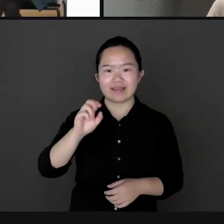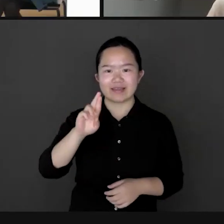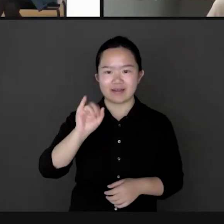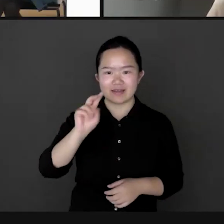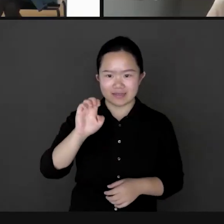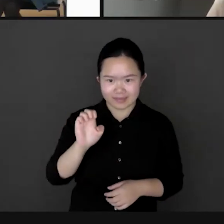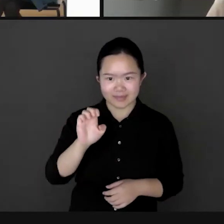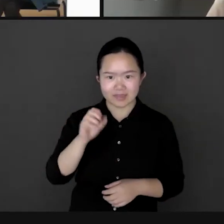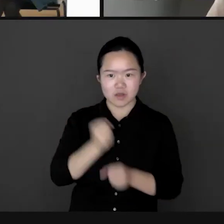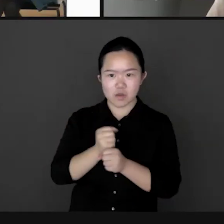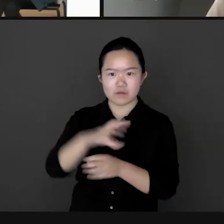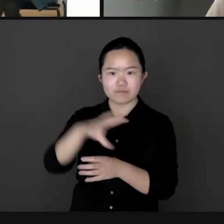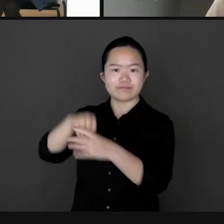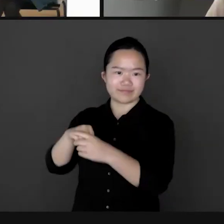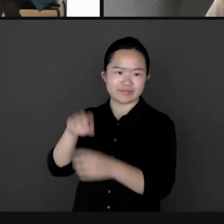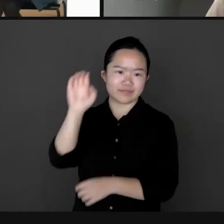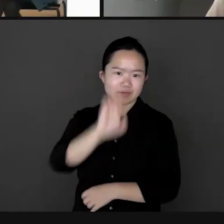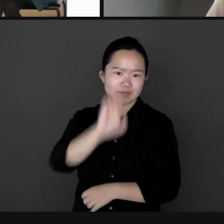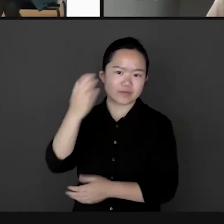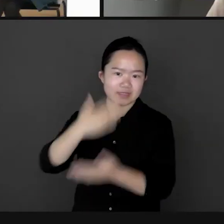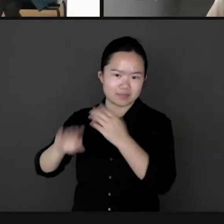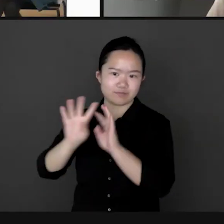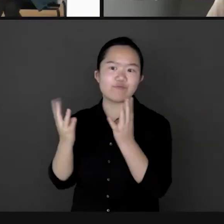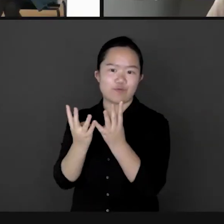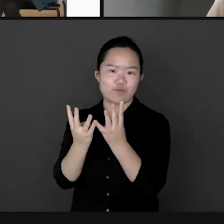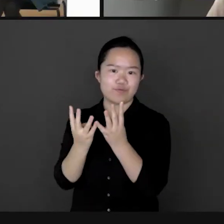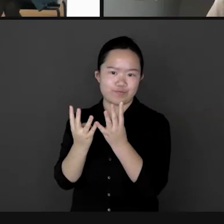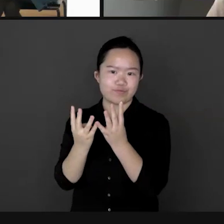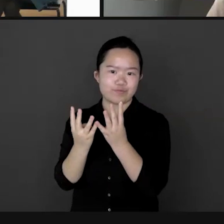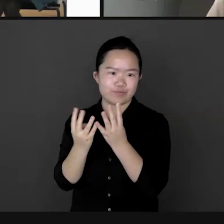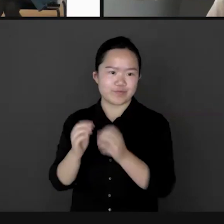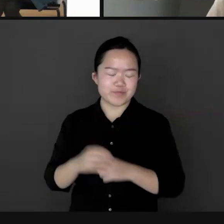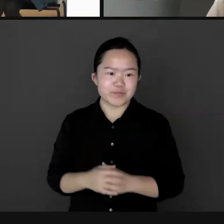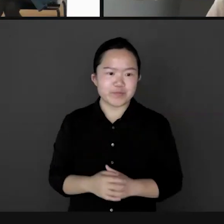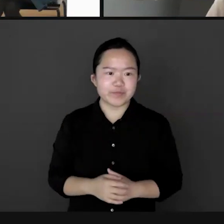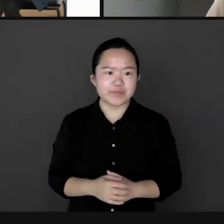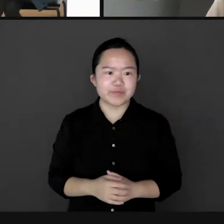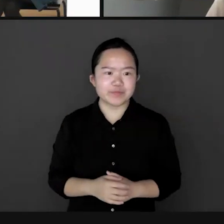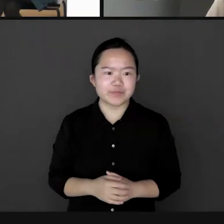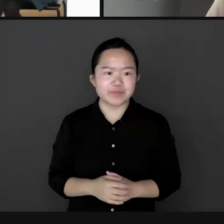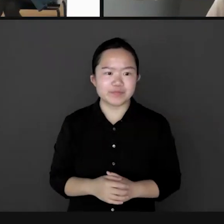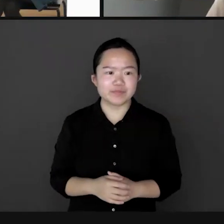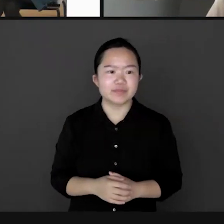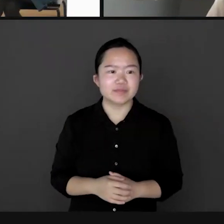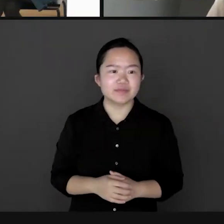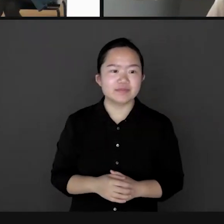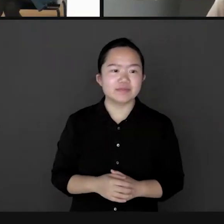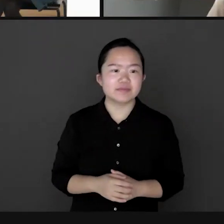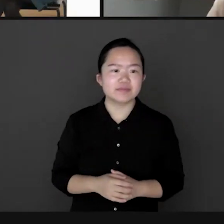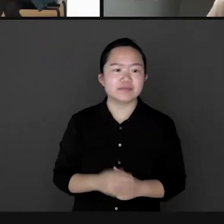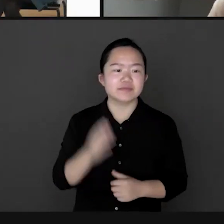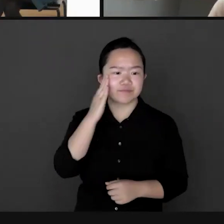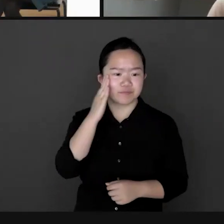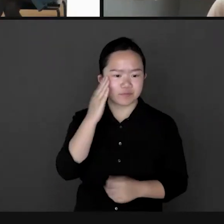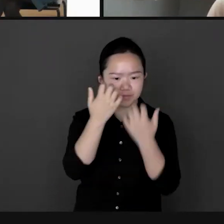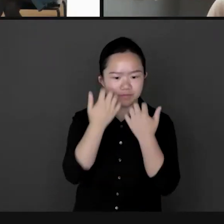all have gone out in June and voted for members of the European Parliament. Those of you who are